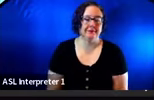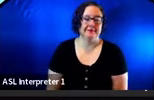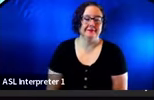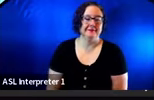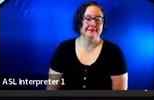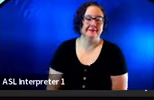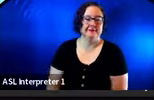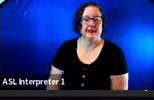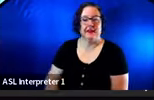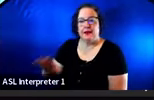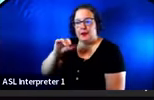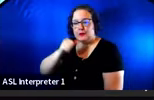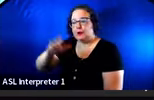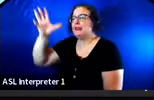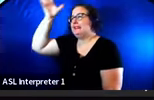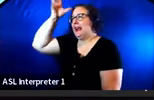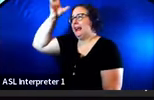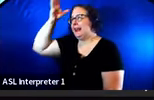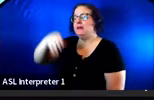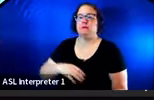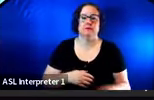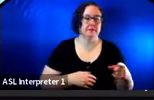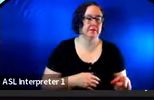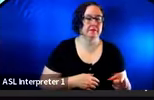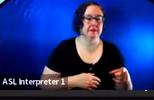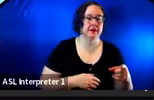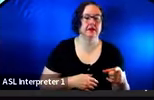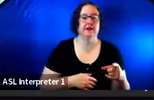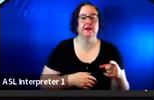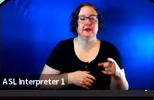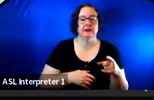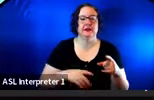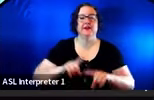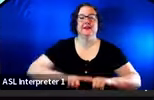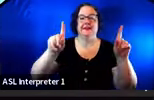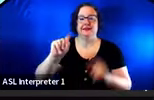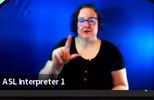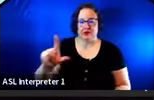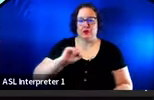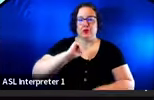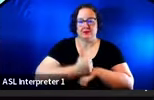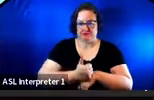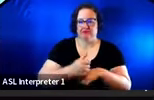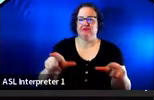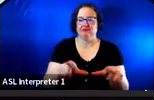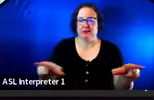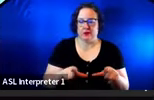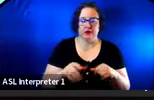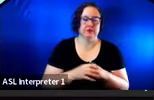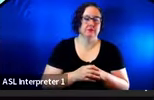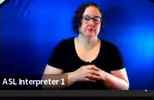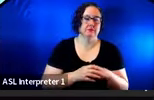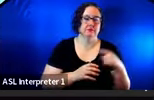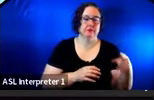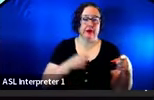So through the point of contact at Ability Tools at the different locations that we're establishing, we're able to get this person, and the person